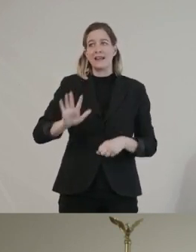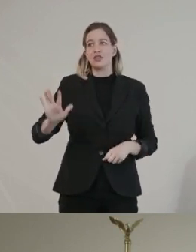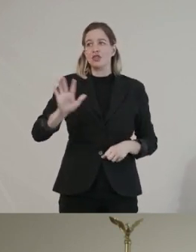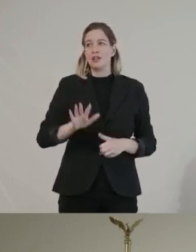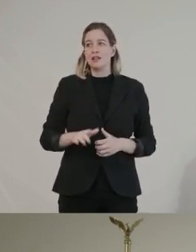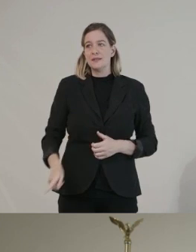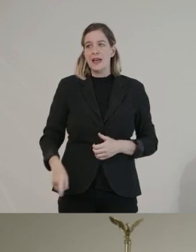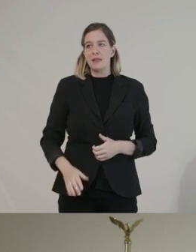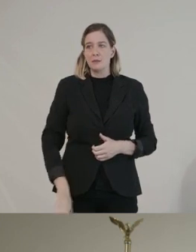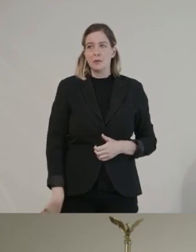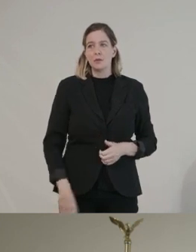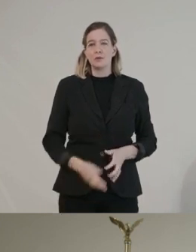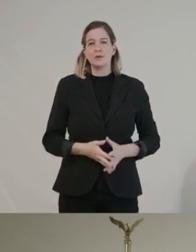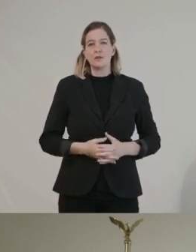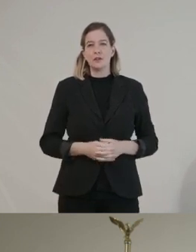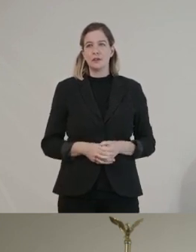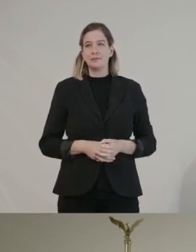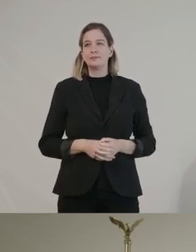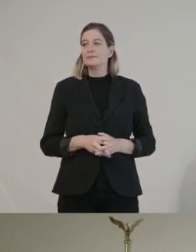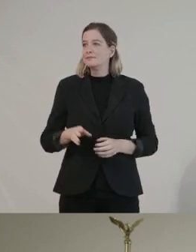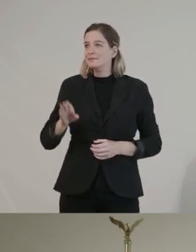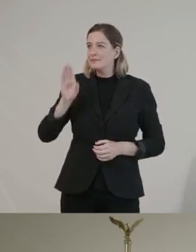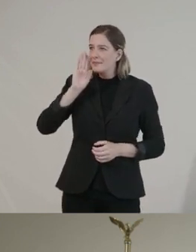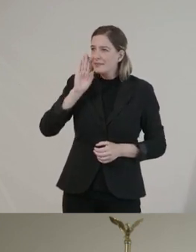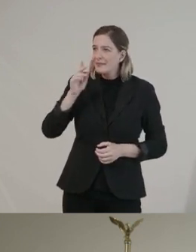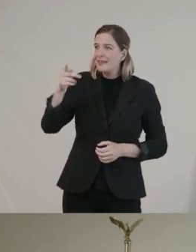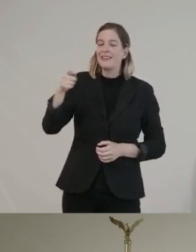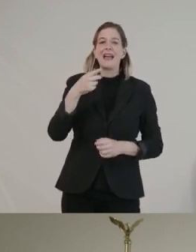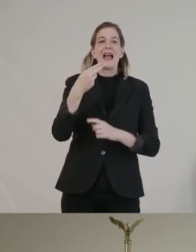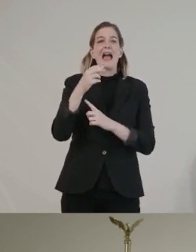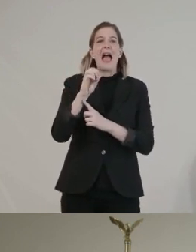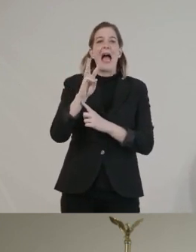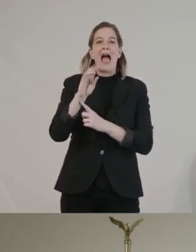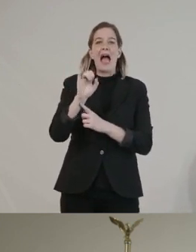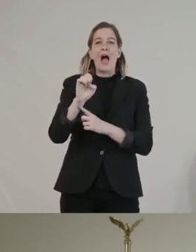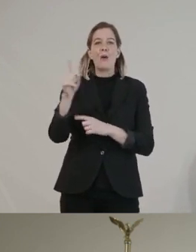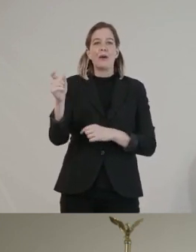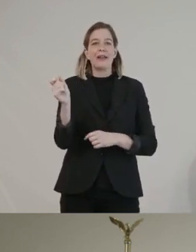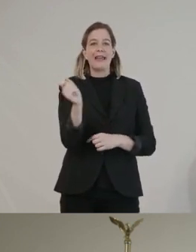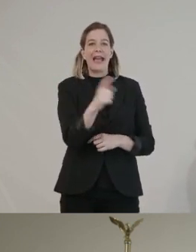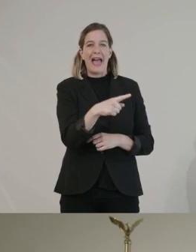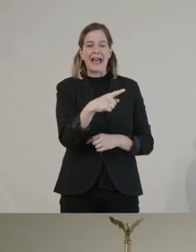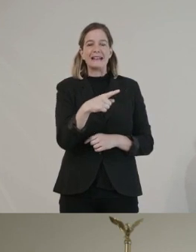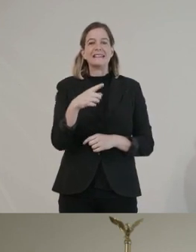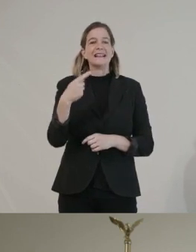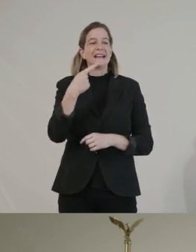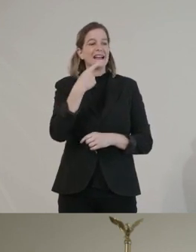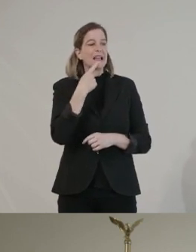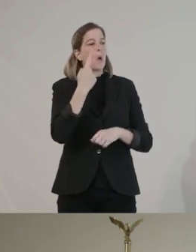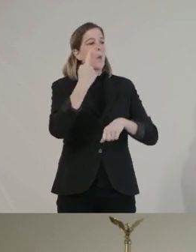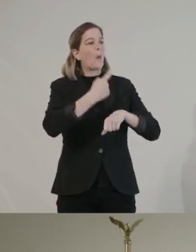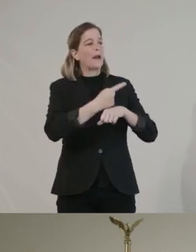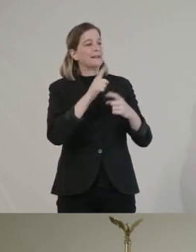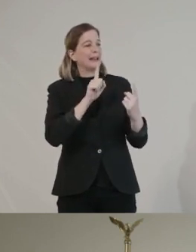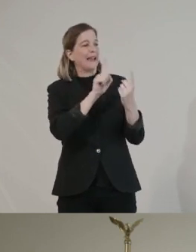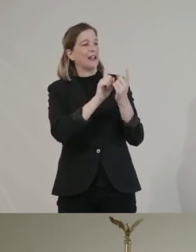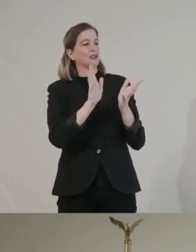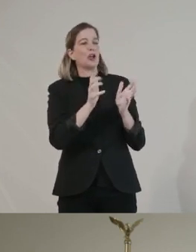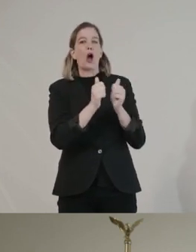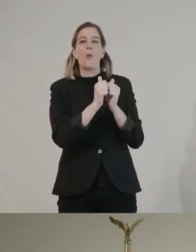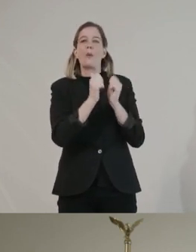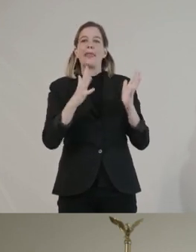Hi, Howie. Hello, Governor. Someday I want to see you wearing a mask. We'll talk about that later. I appreciate your slide. You're telling us the